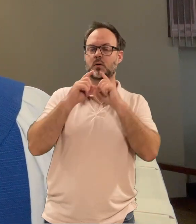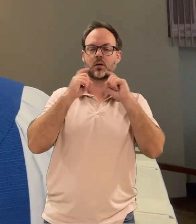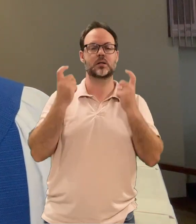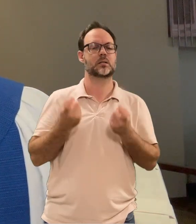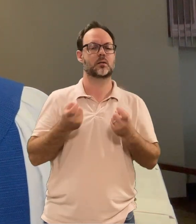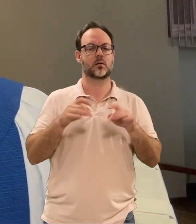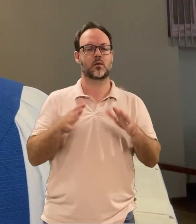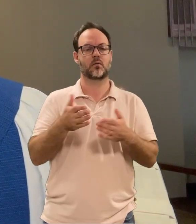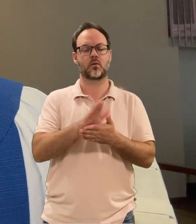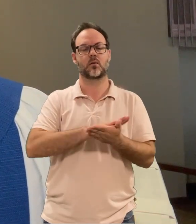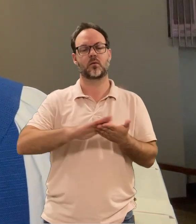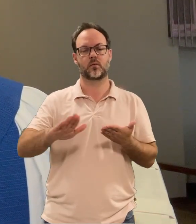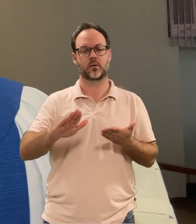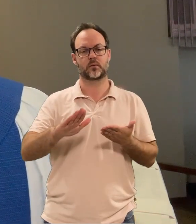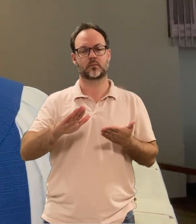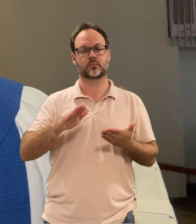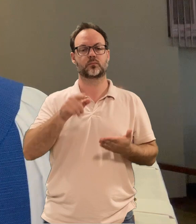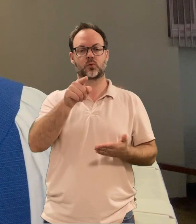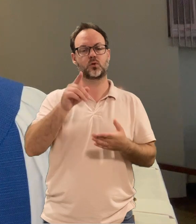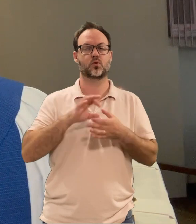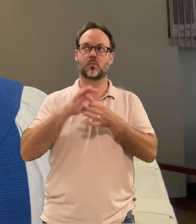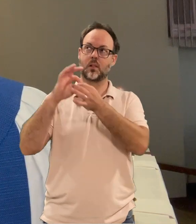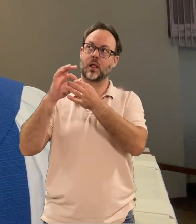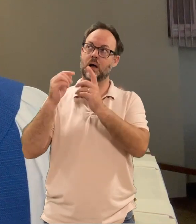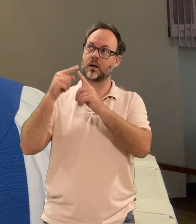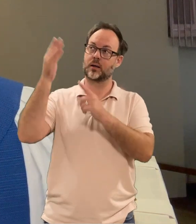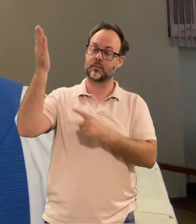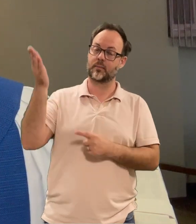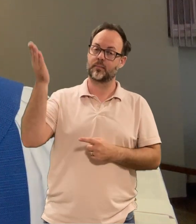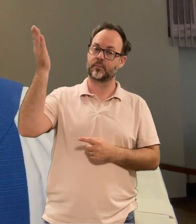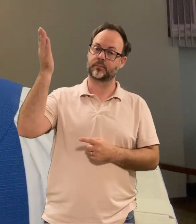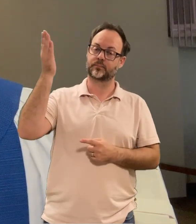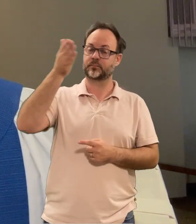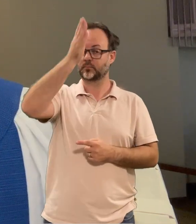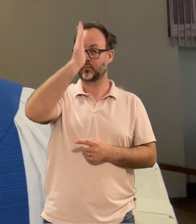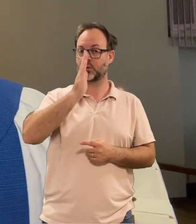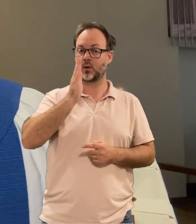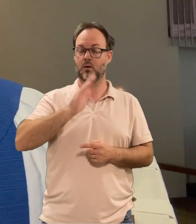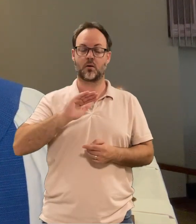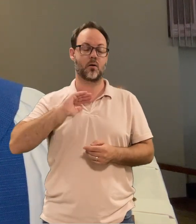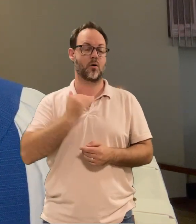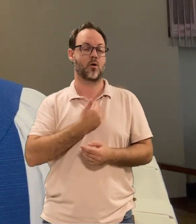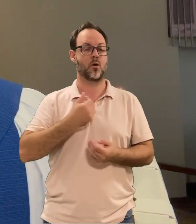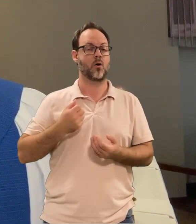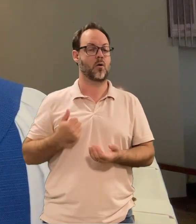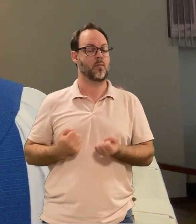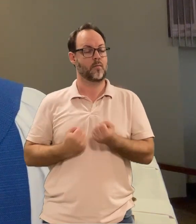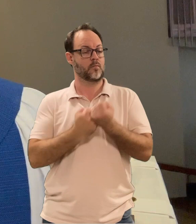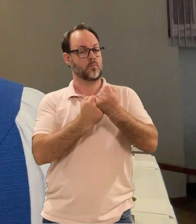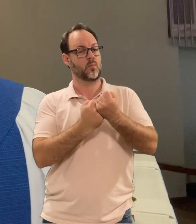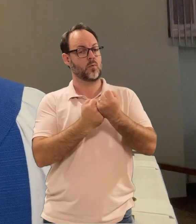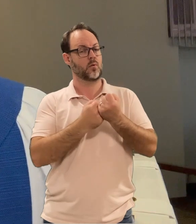you that your sins are forgiven and that you belong to Him. God is